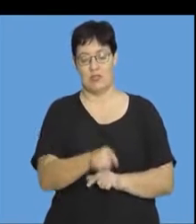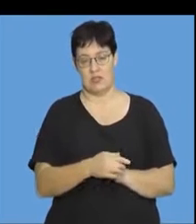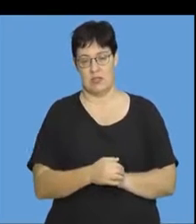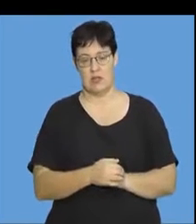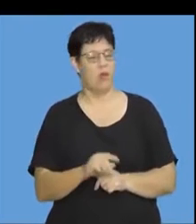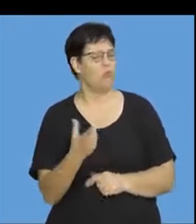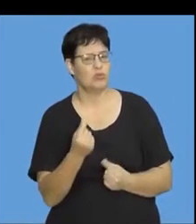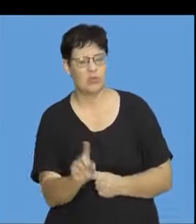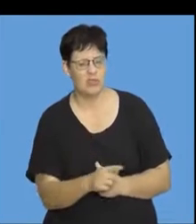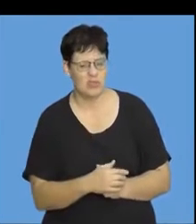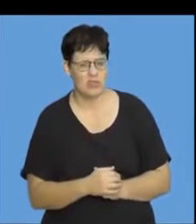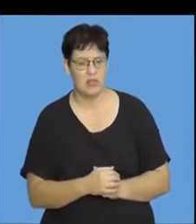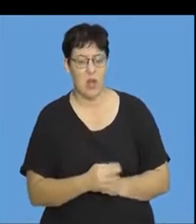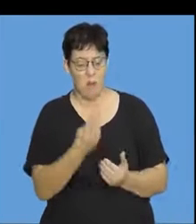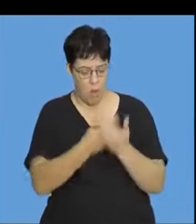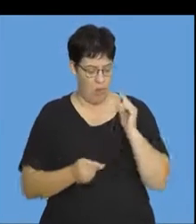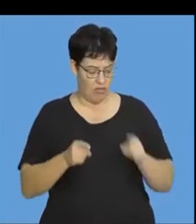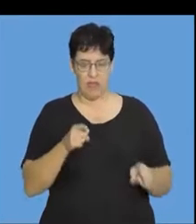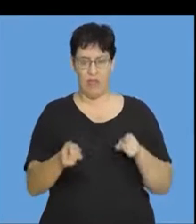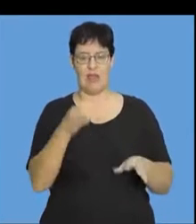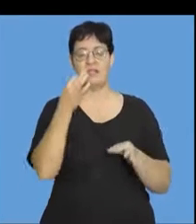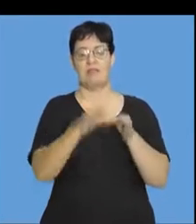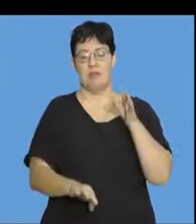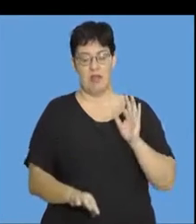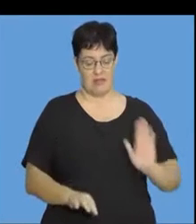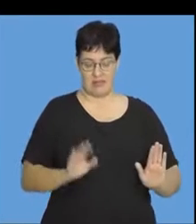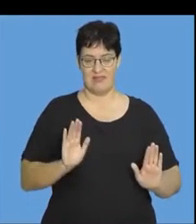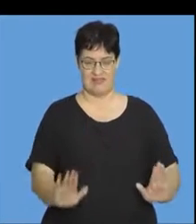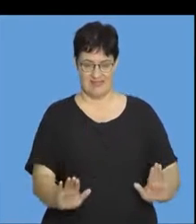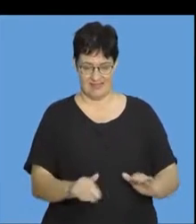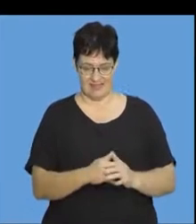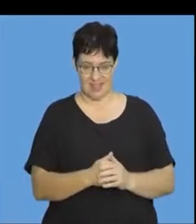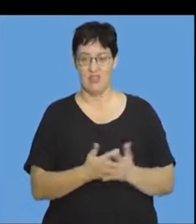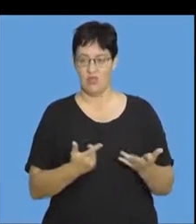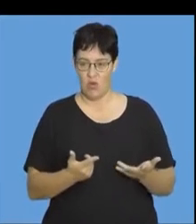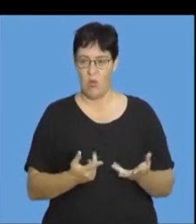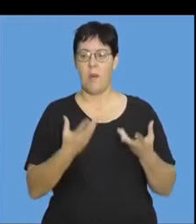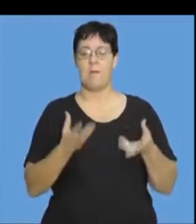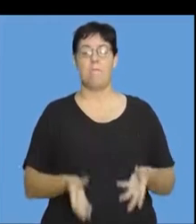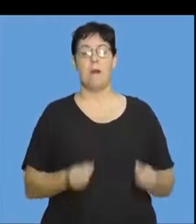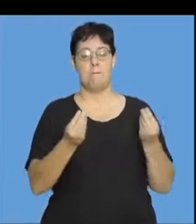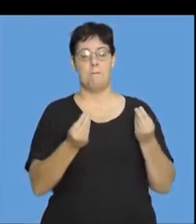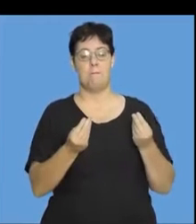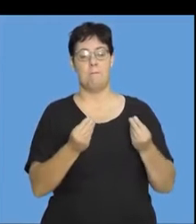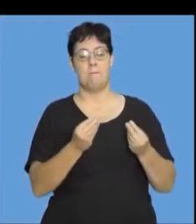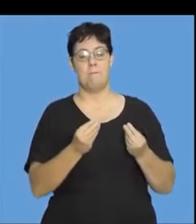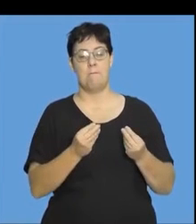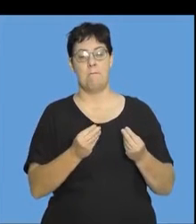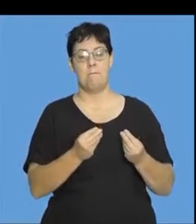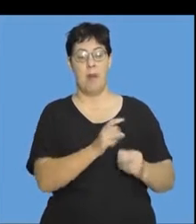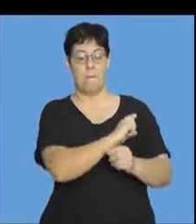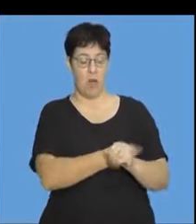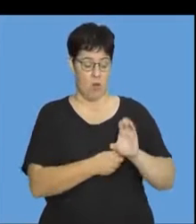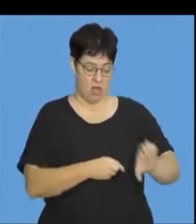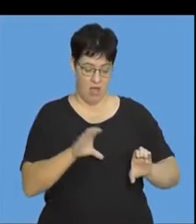To simplify both the sides of the equation to a single power with